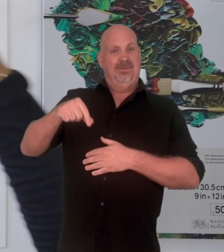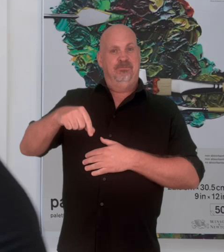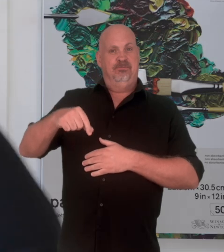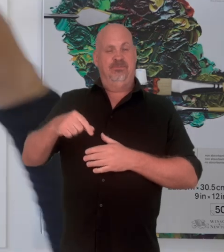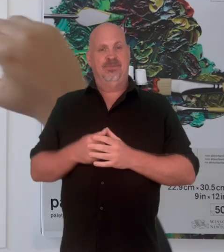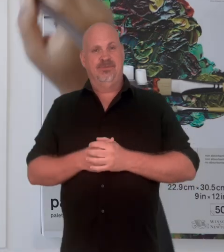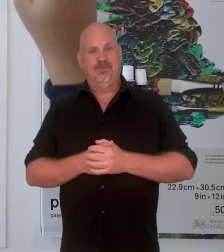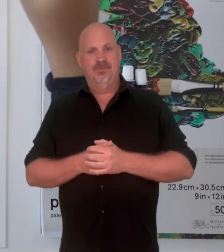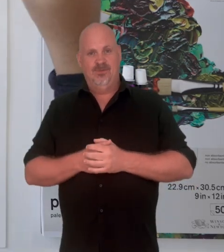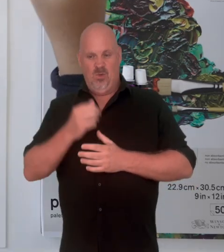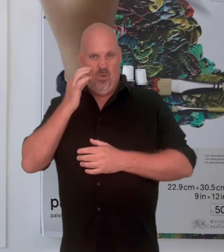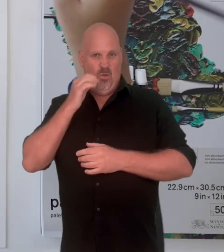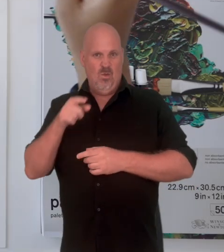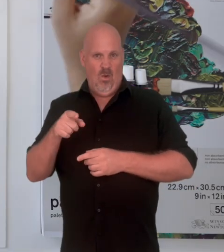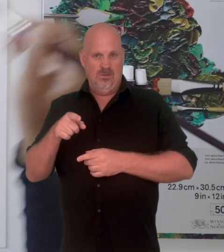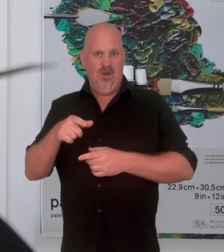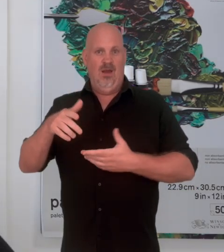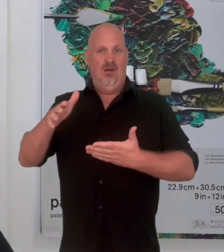surface all over.